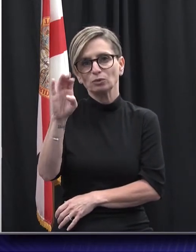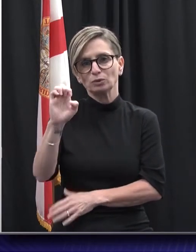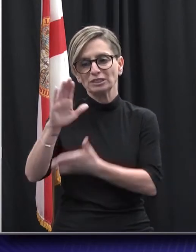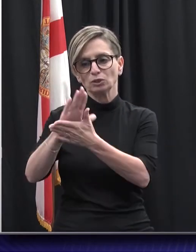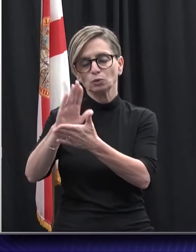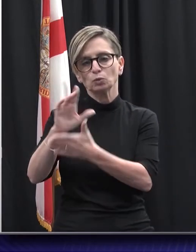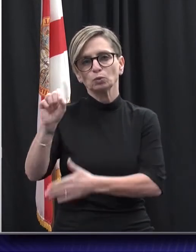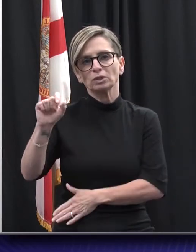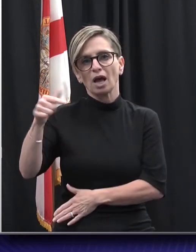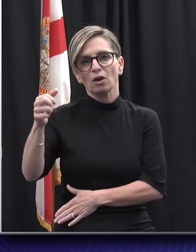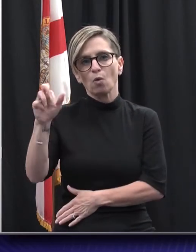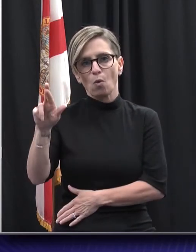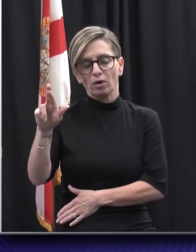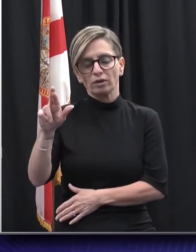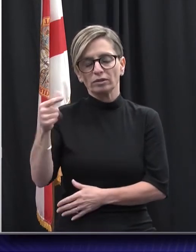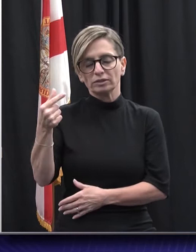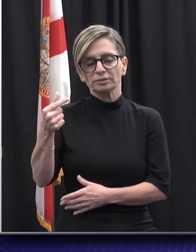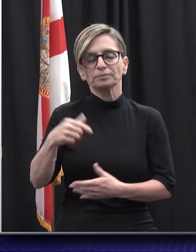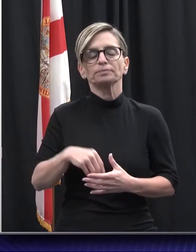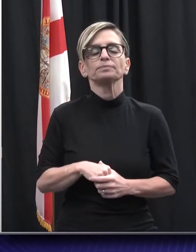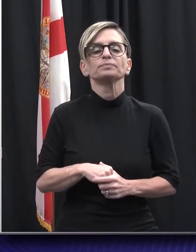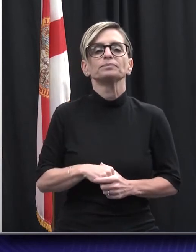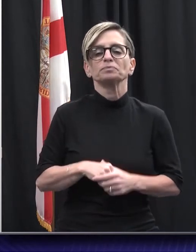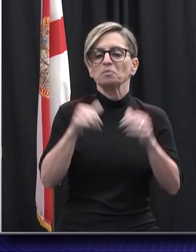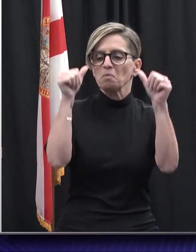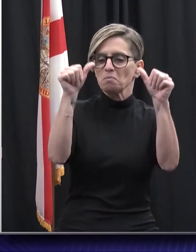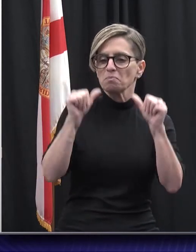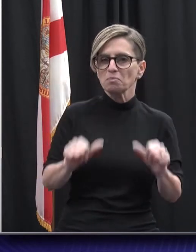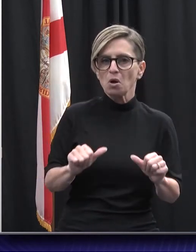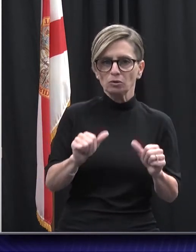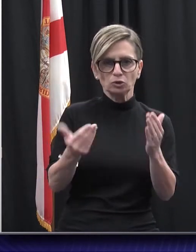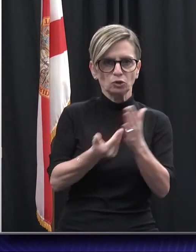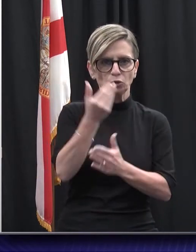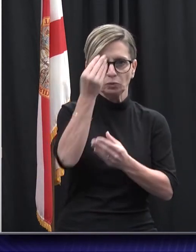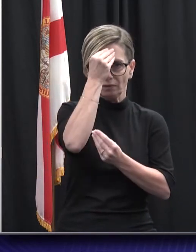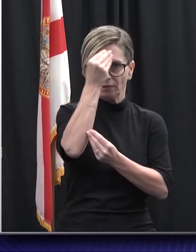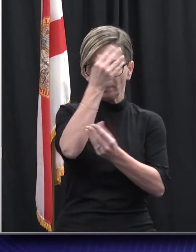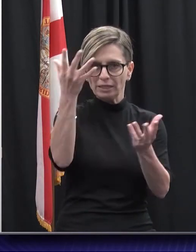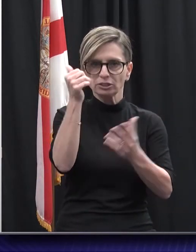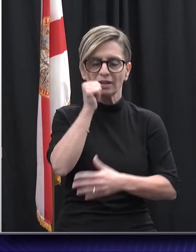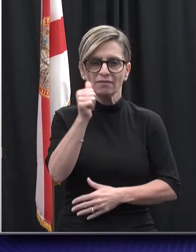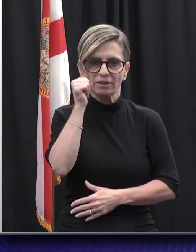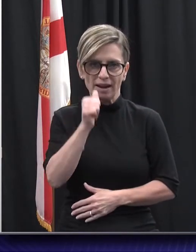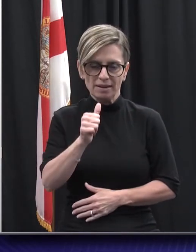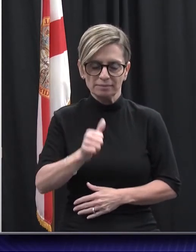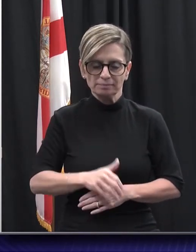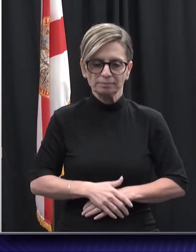www.stlucieschools.org. We post updated information daily.